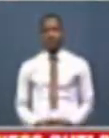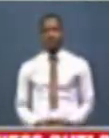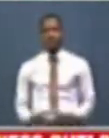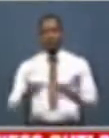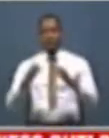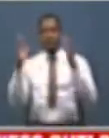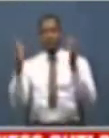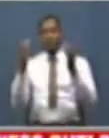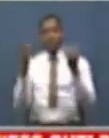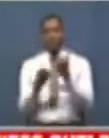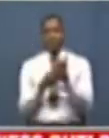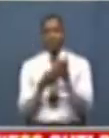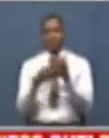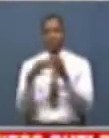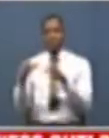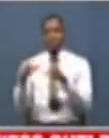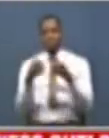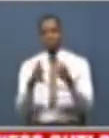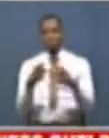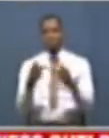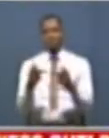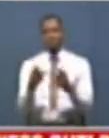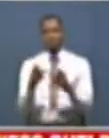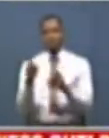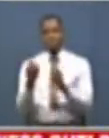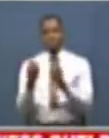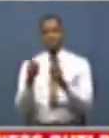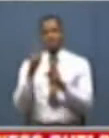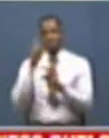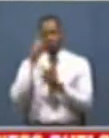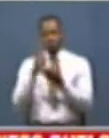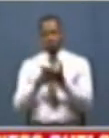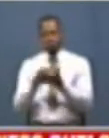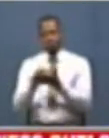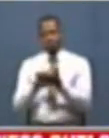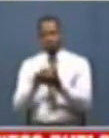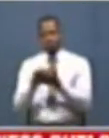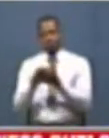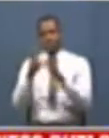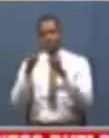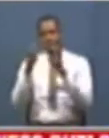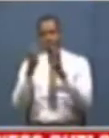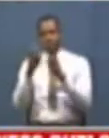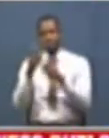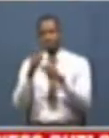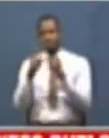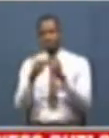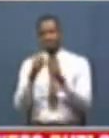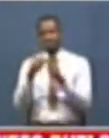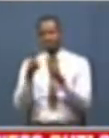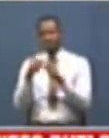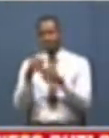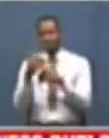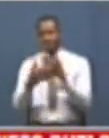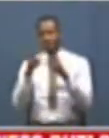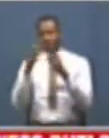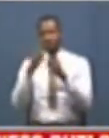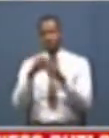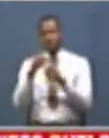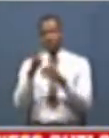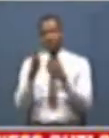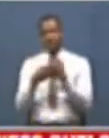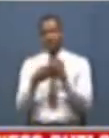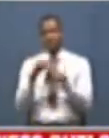Conference of the Banking Community provides a platform for discussion on topical and pressing issues in the banking